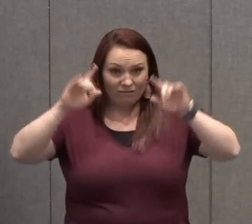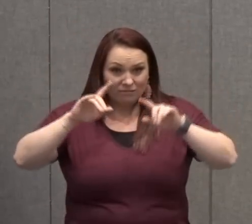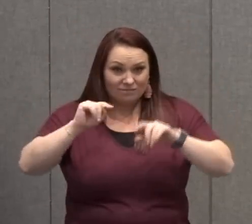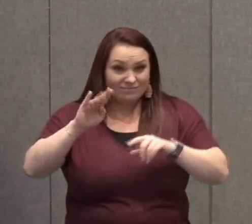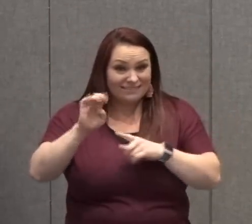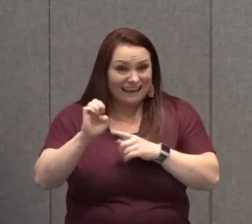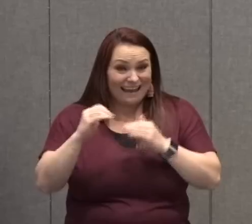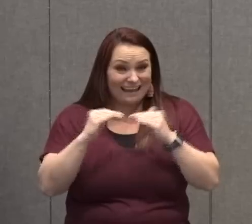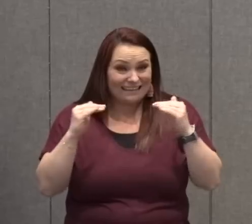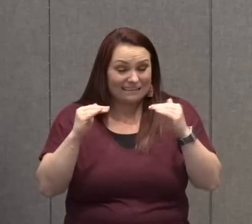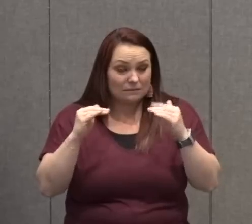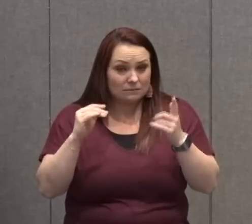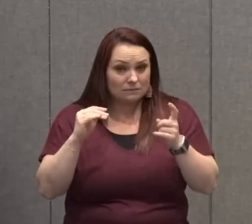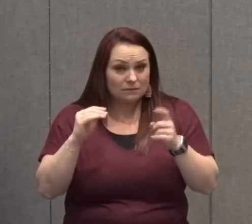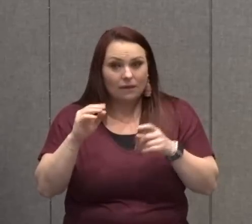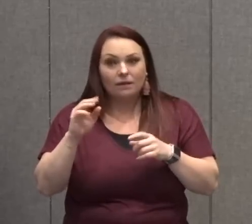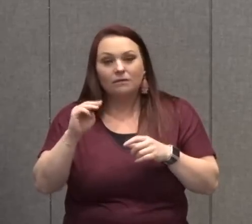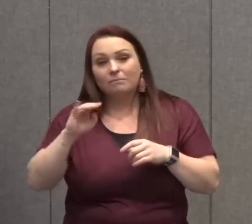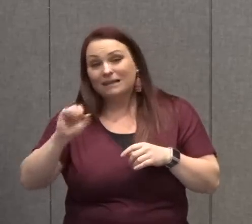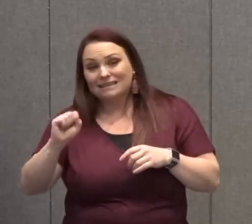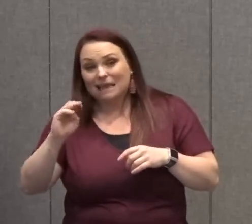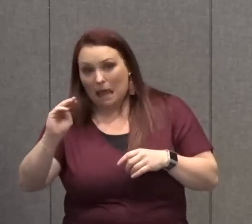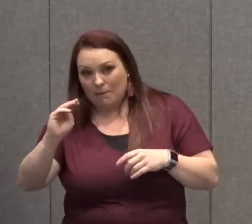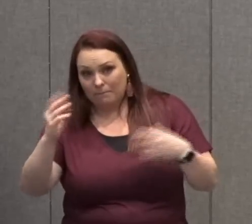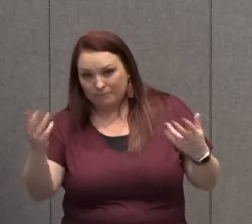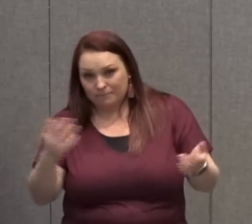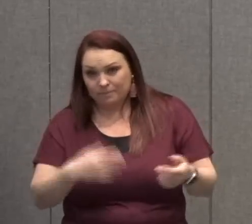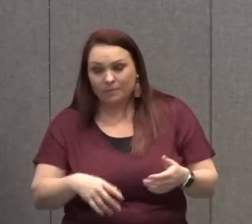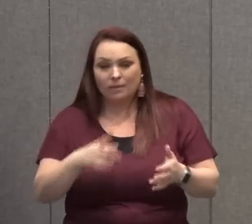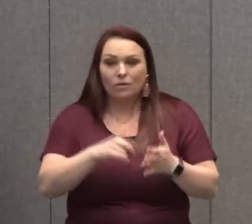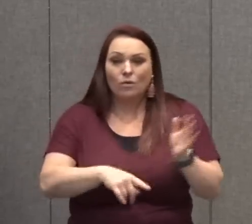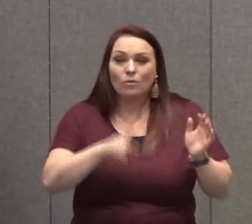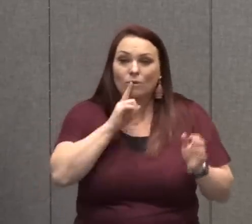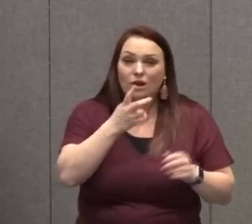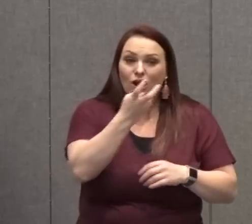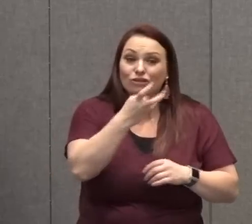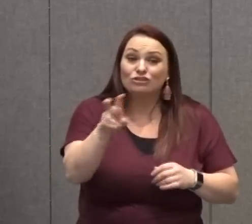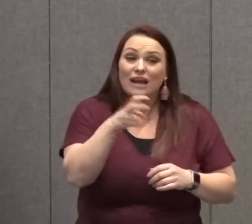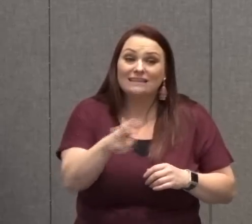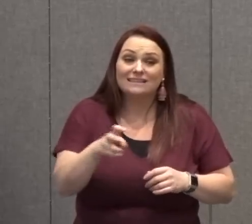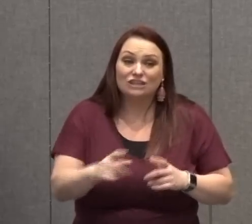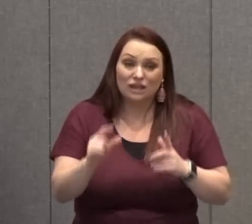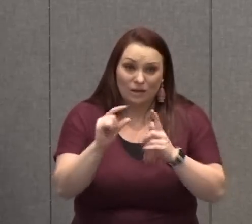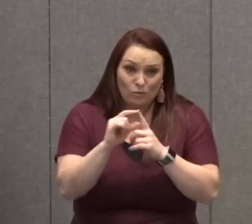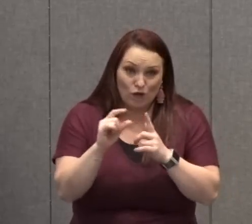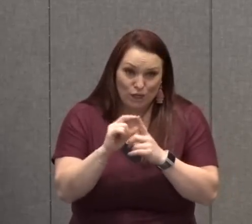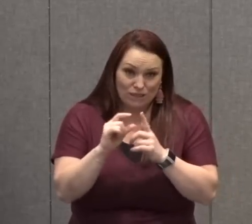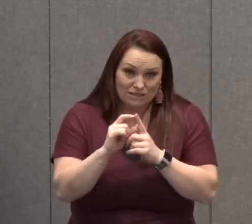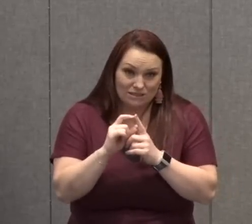uh Ms. Vardell okay what are transition words